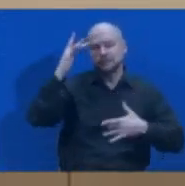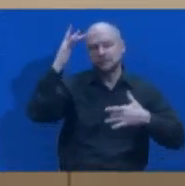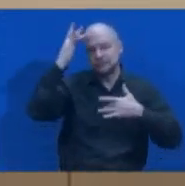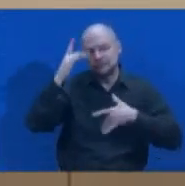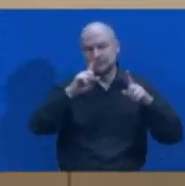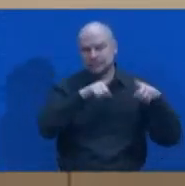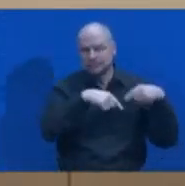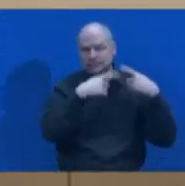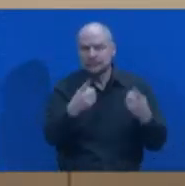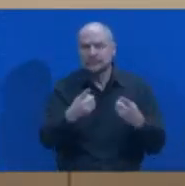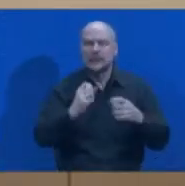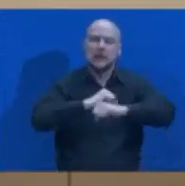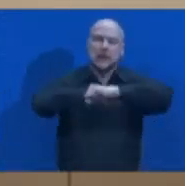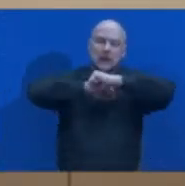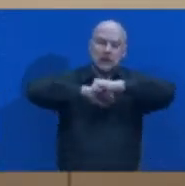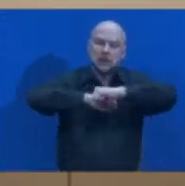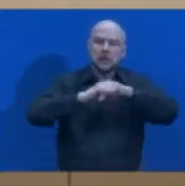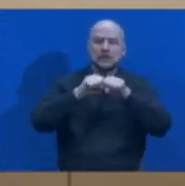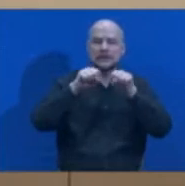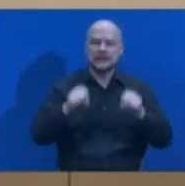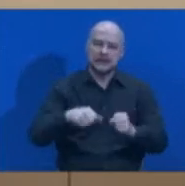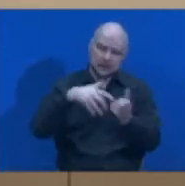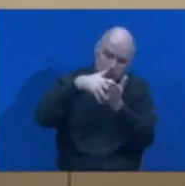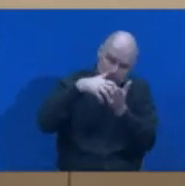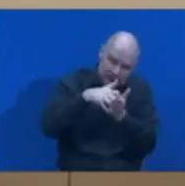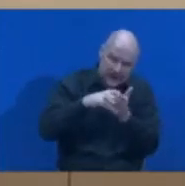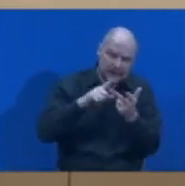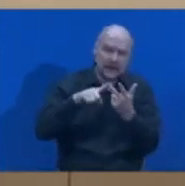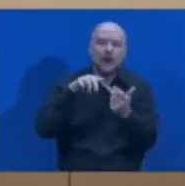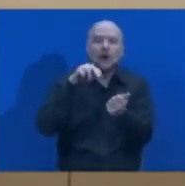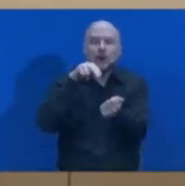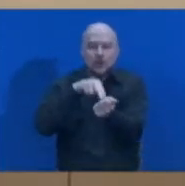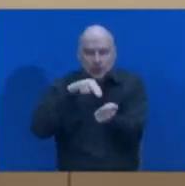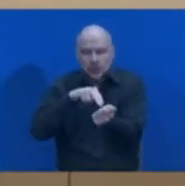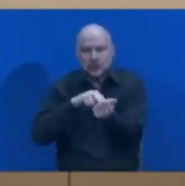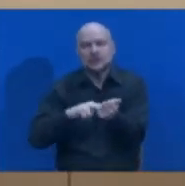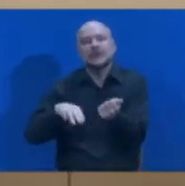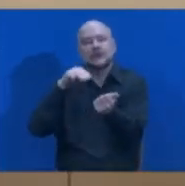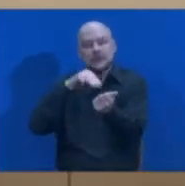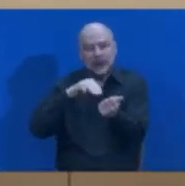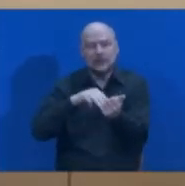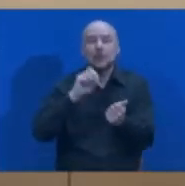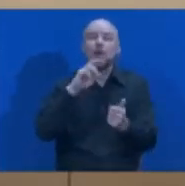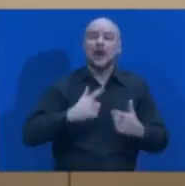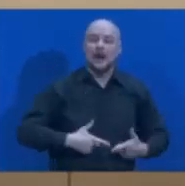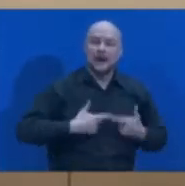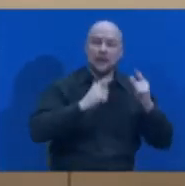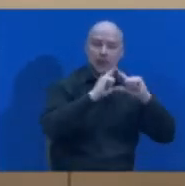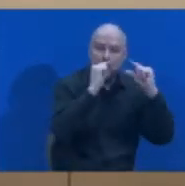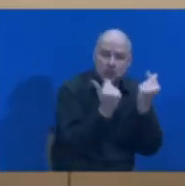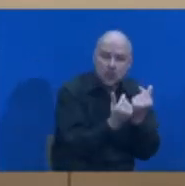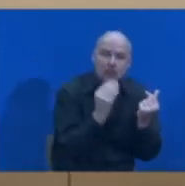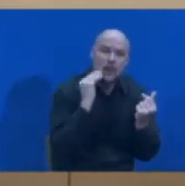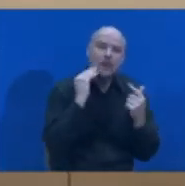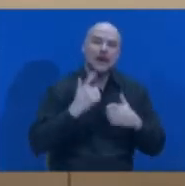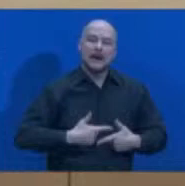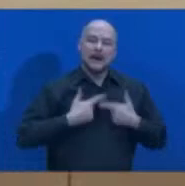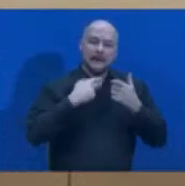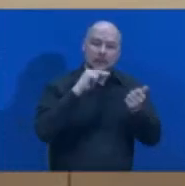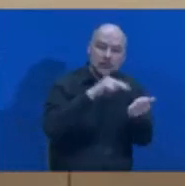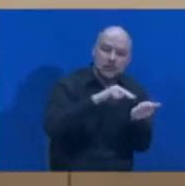or weakened immune systems, our healthcare workers, live or work in congregate settings, or our first responders in our